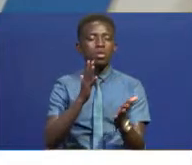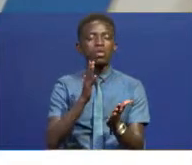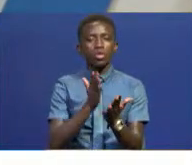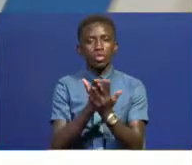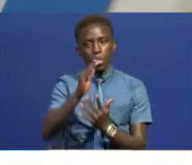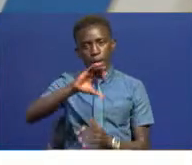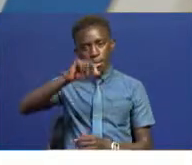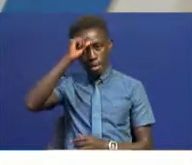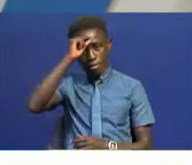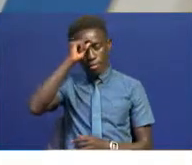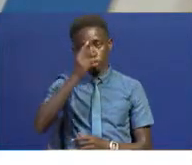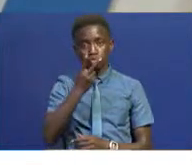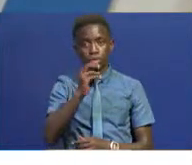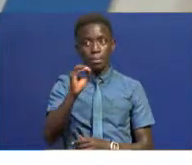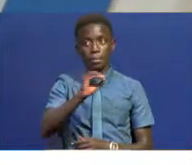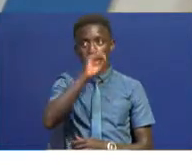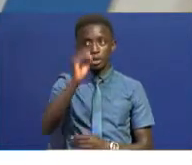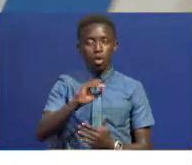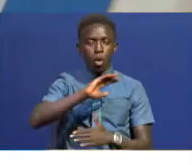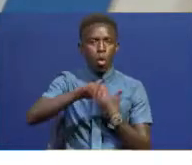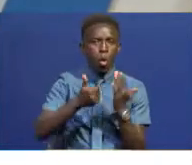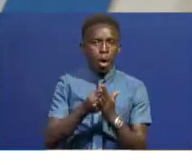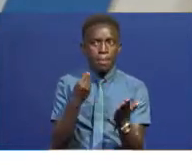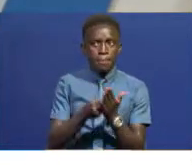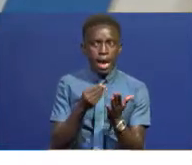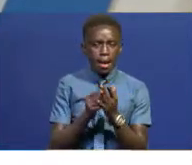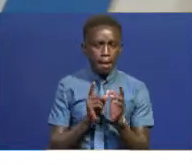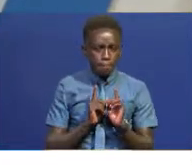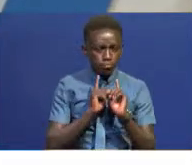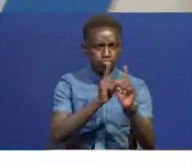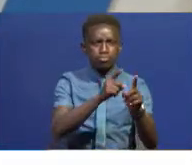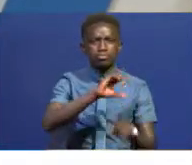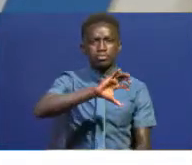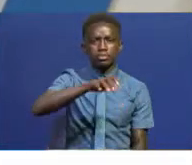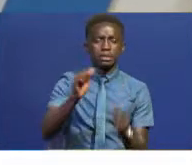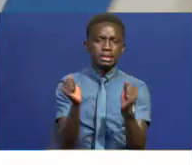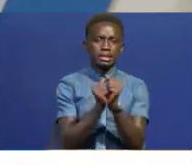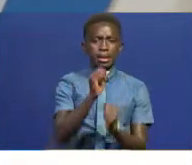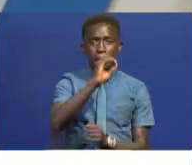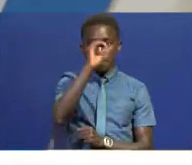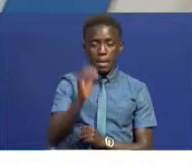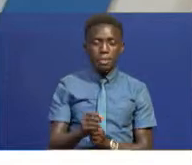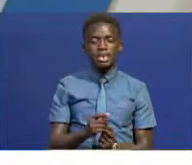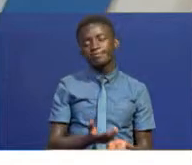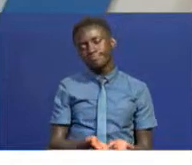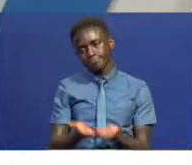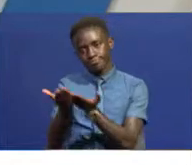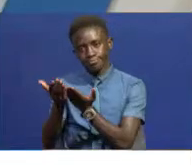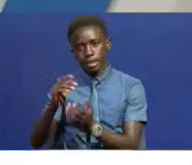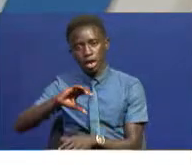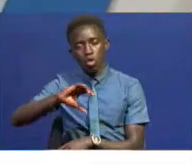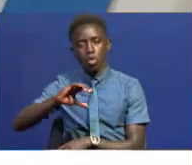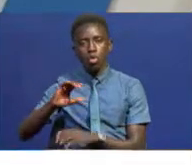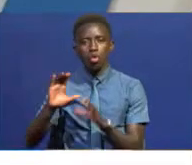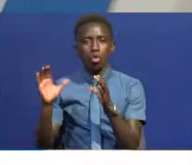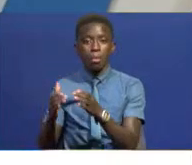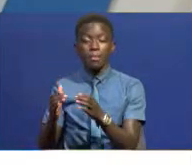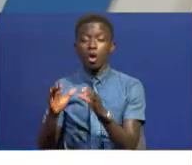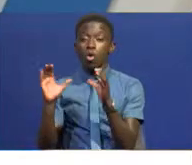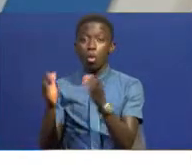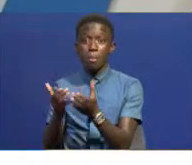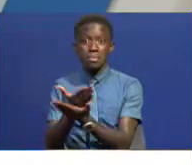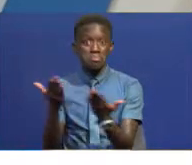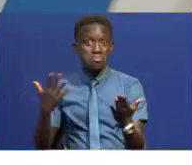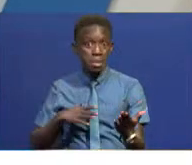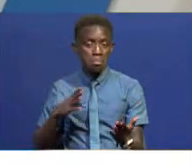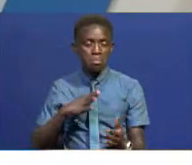20% of all our royalties go to the county, and 10% goes to the community. Mm-hmm. So community benefit from the royalties that